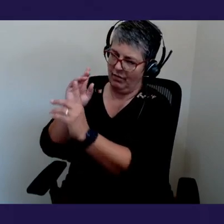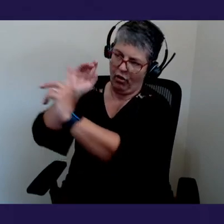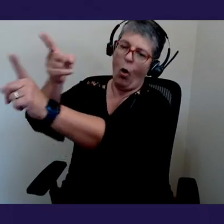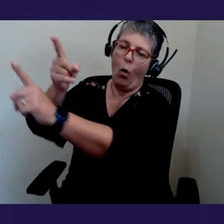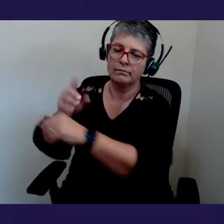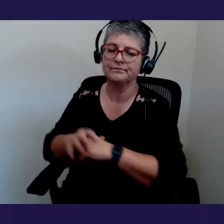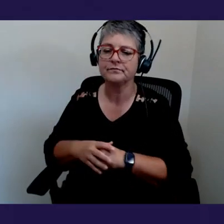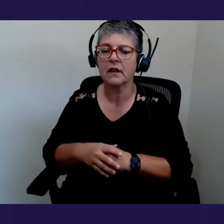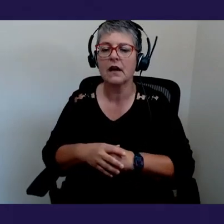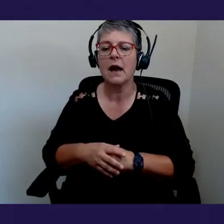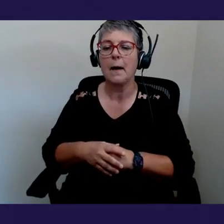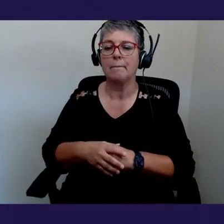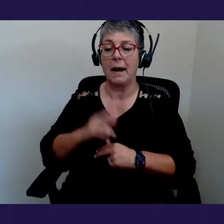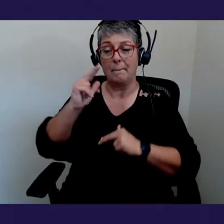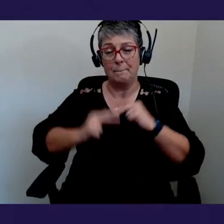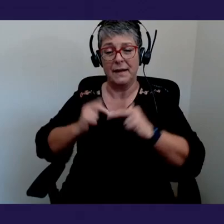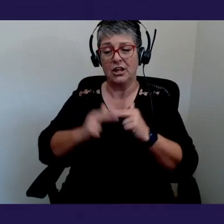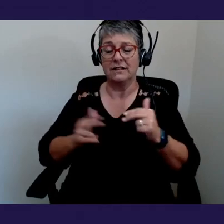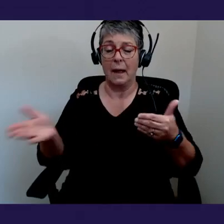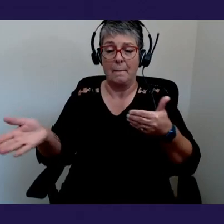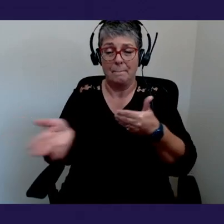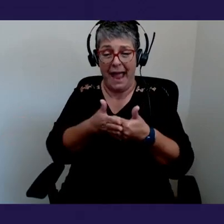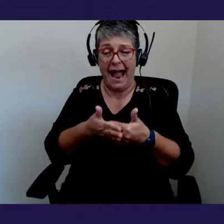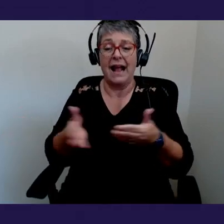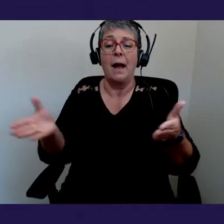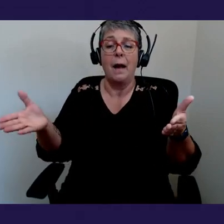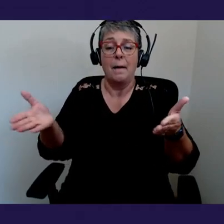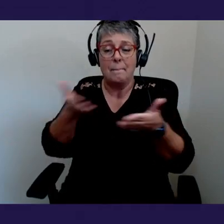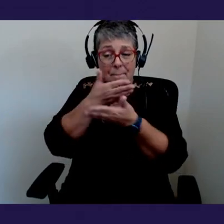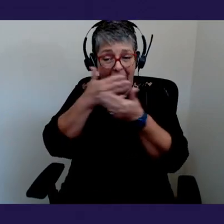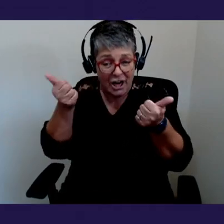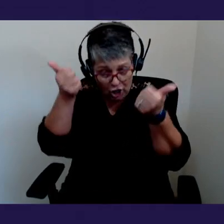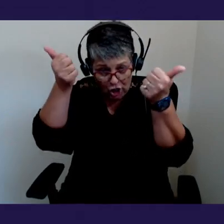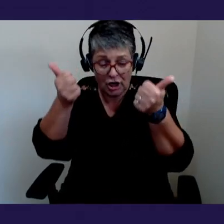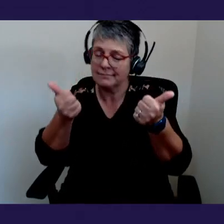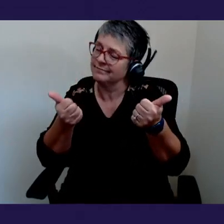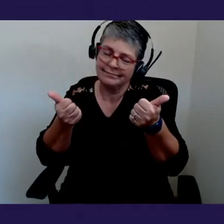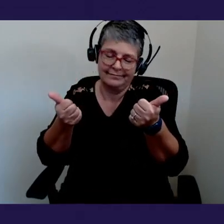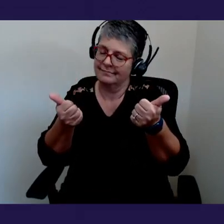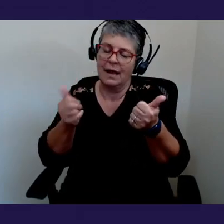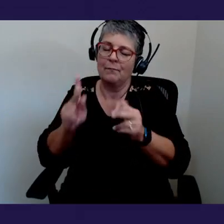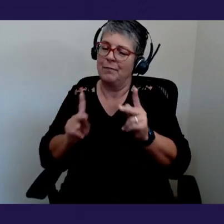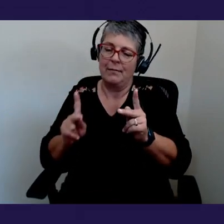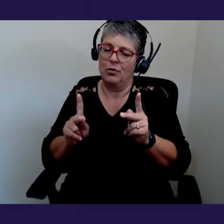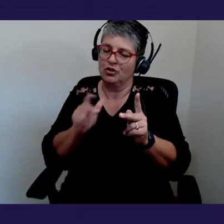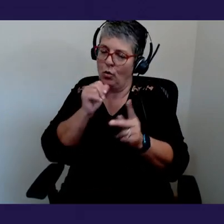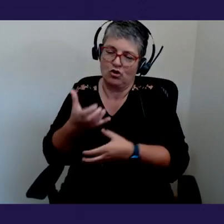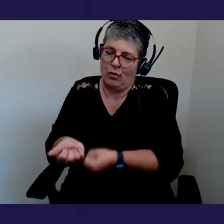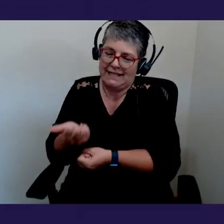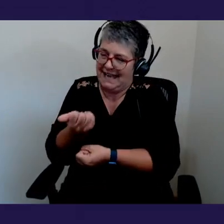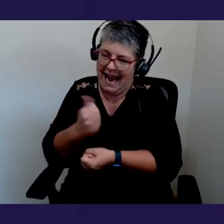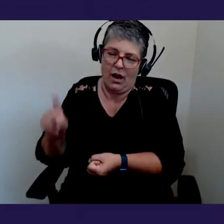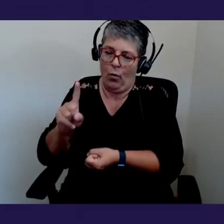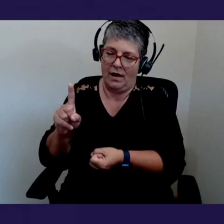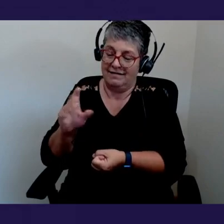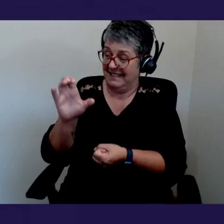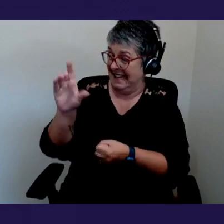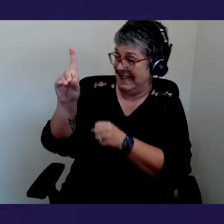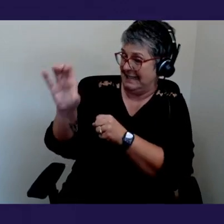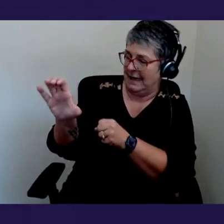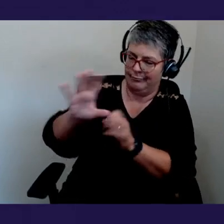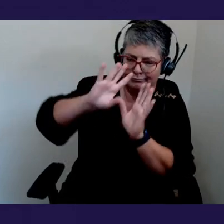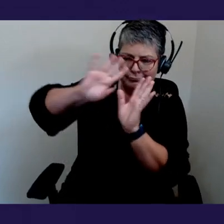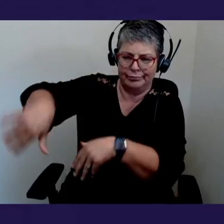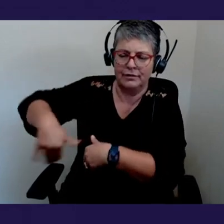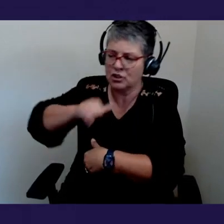have everyone's alluded to this, we have a huge problem with trust. Nobody trusts the CDC anymore. And of course, I'm overgeneralizing, but